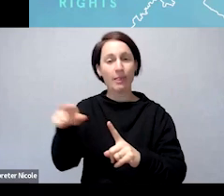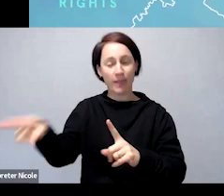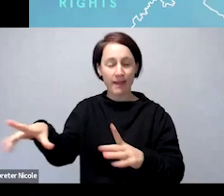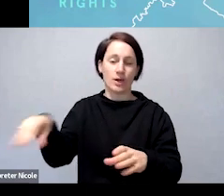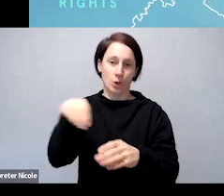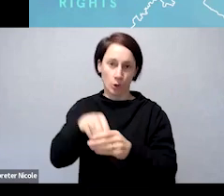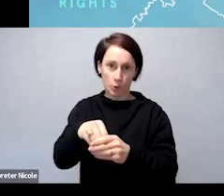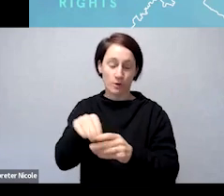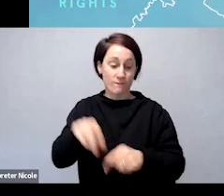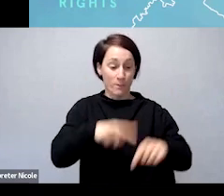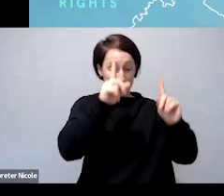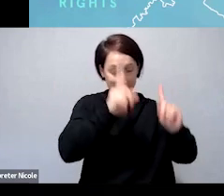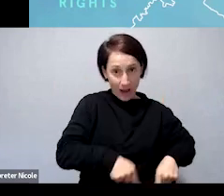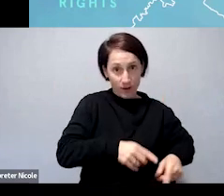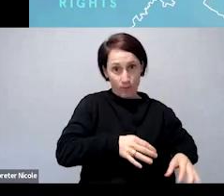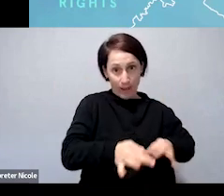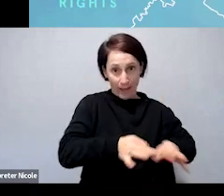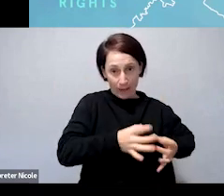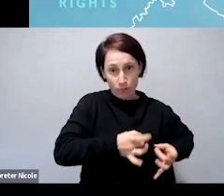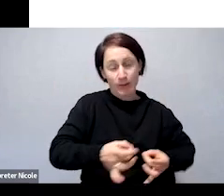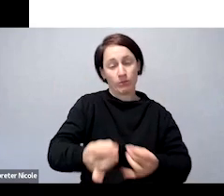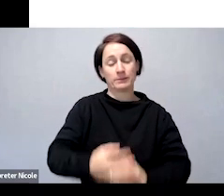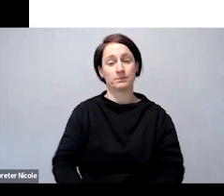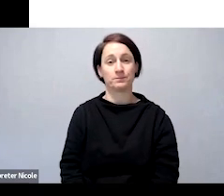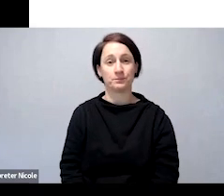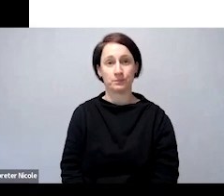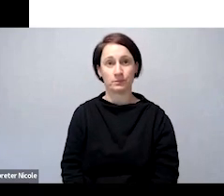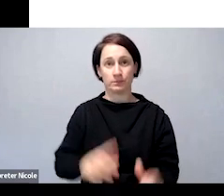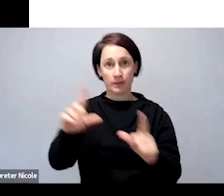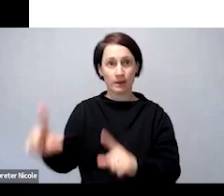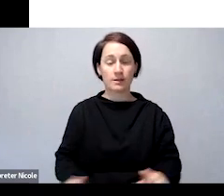included right from the beginning. Next slide, please.